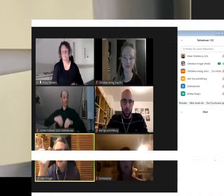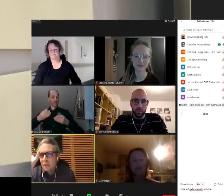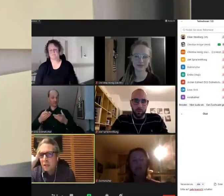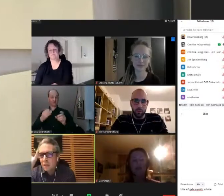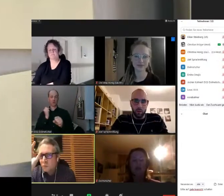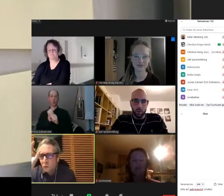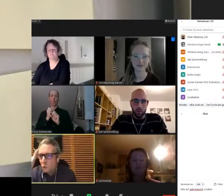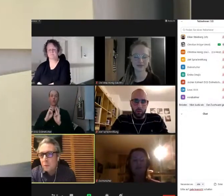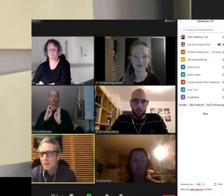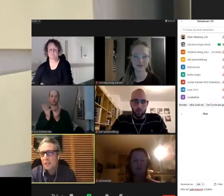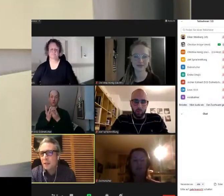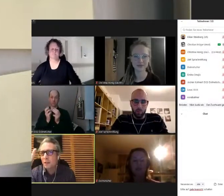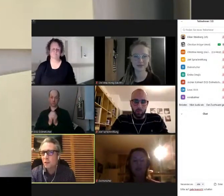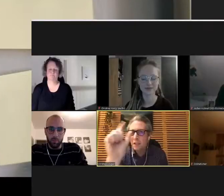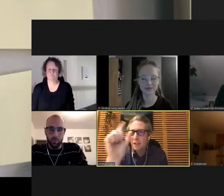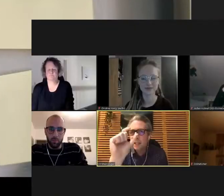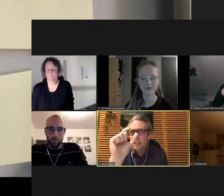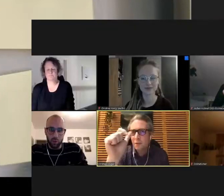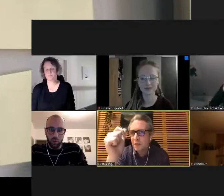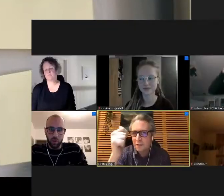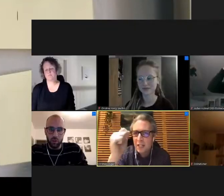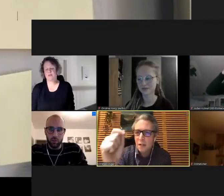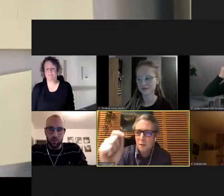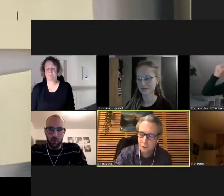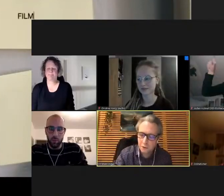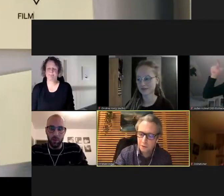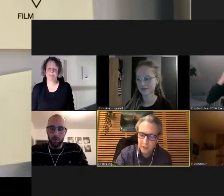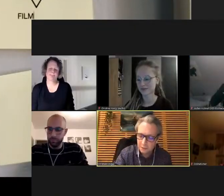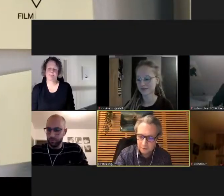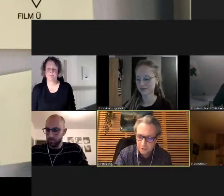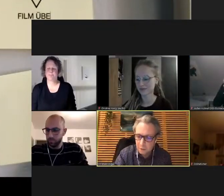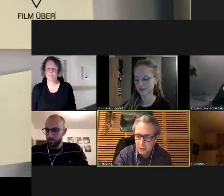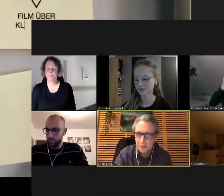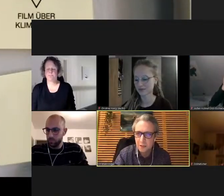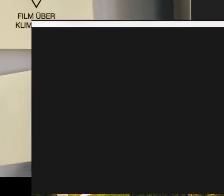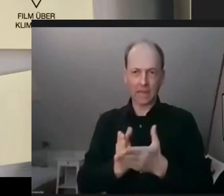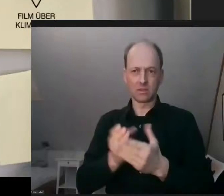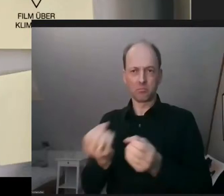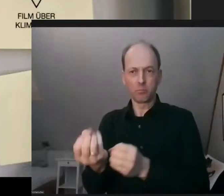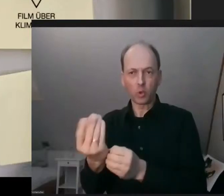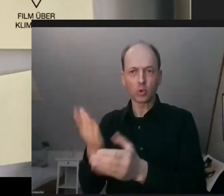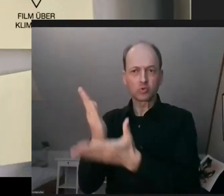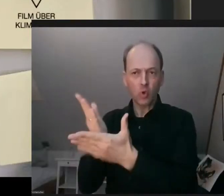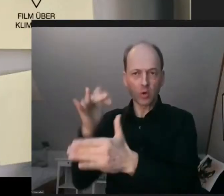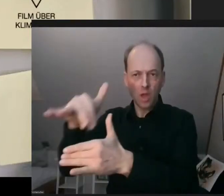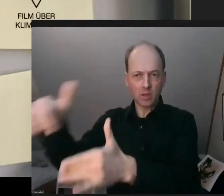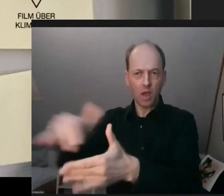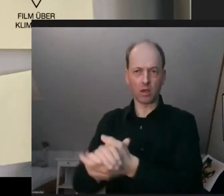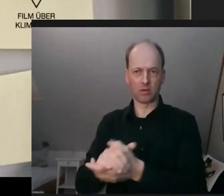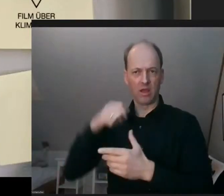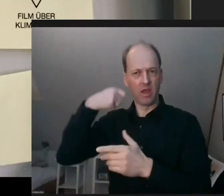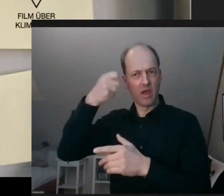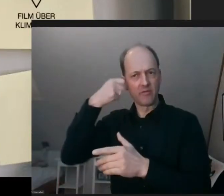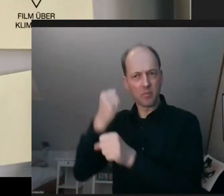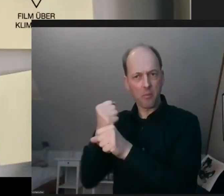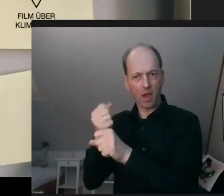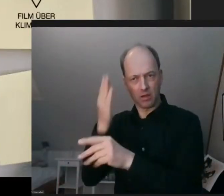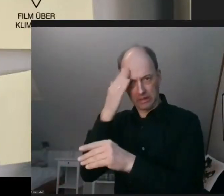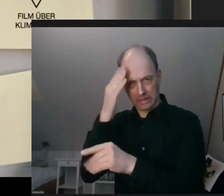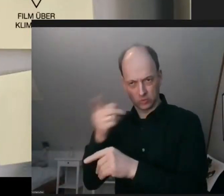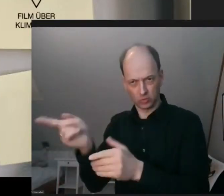workshop. Here there is a superior rough topic, not the final